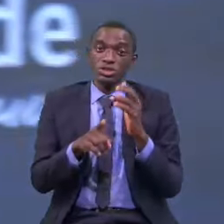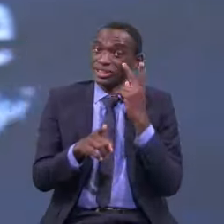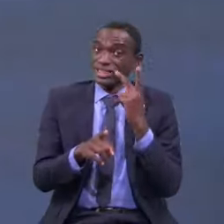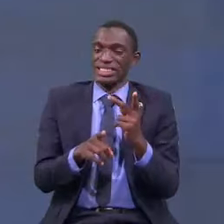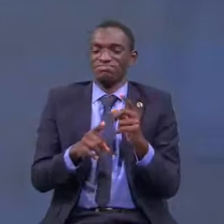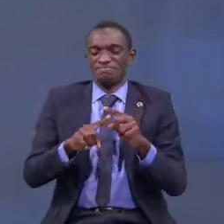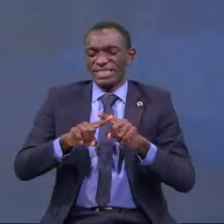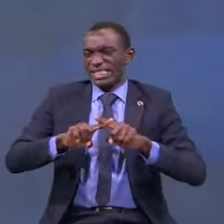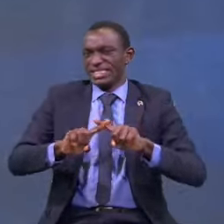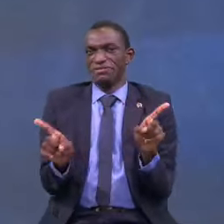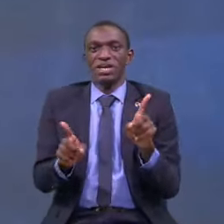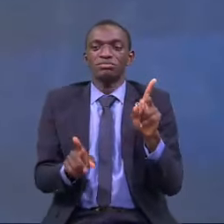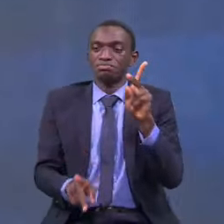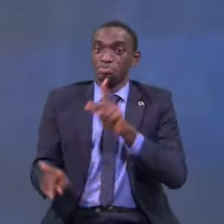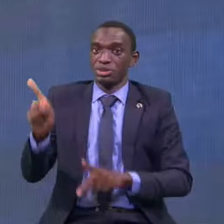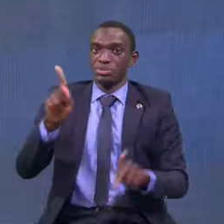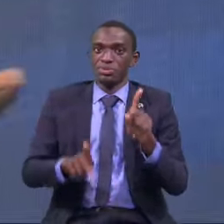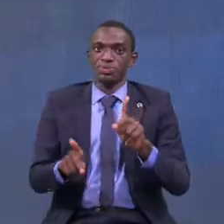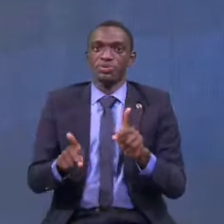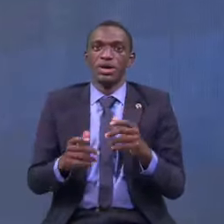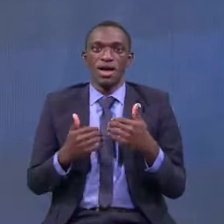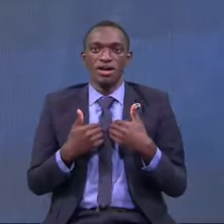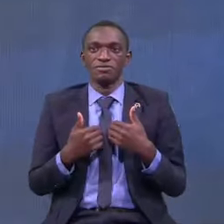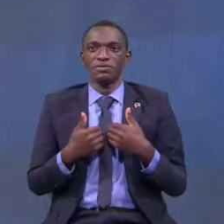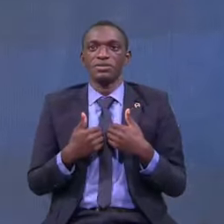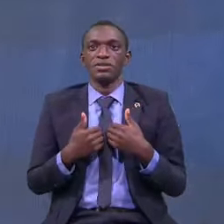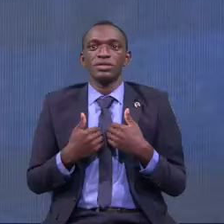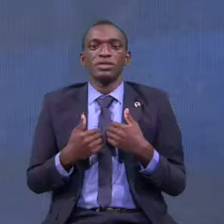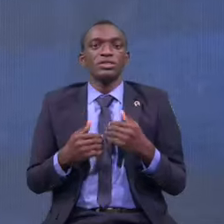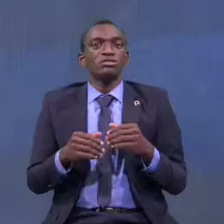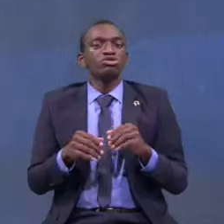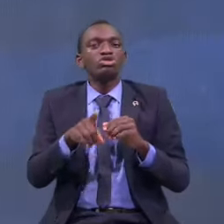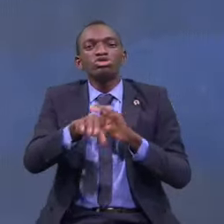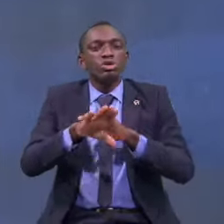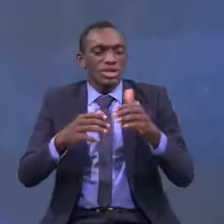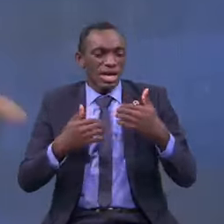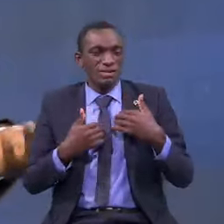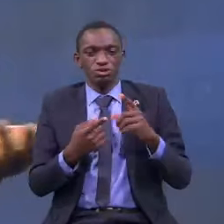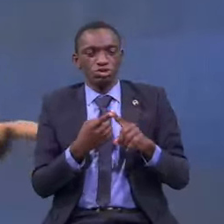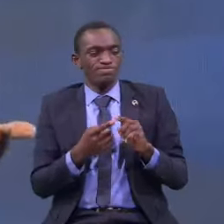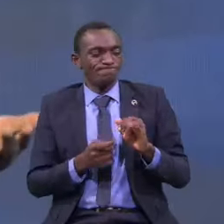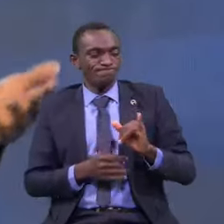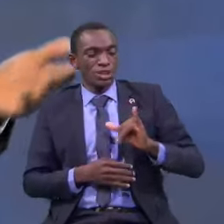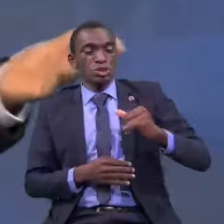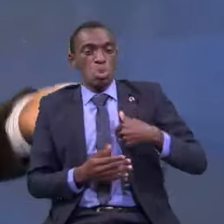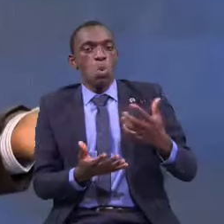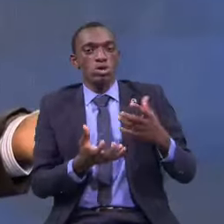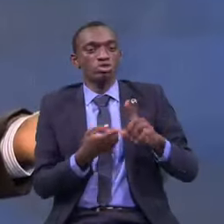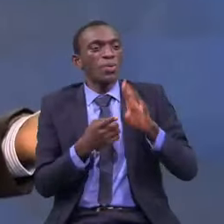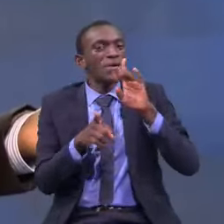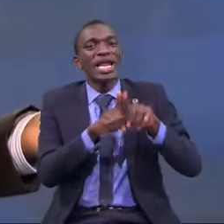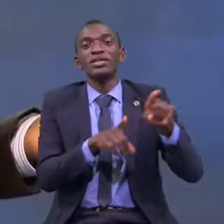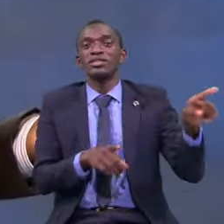different kinds of people. You don't have to be like them. There are people that have a